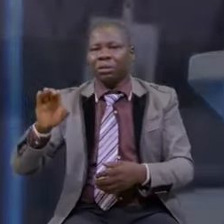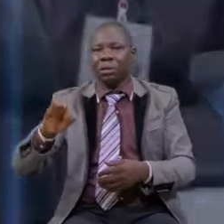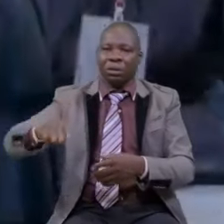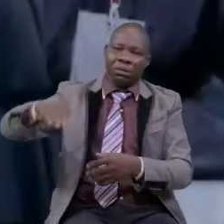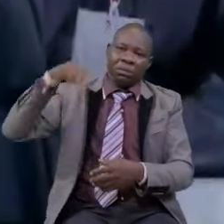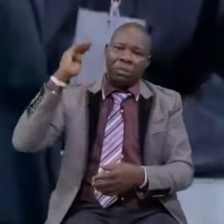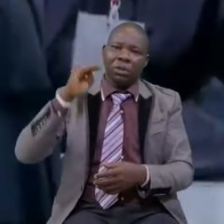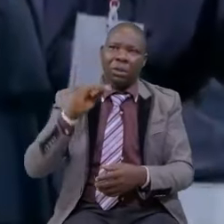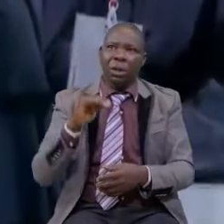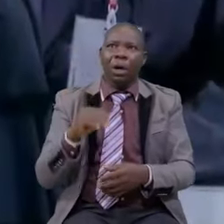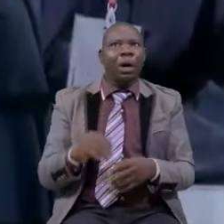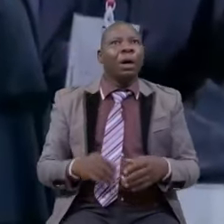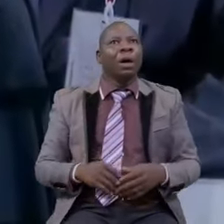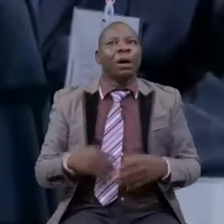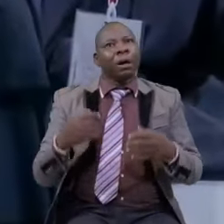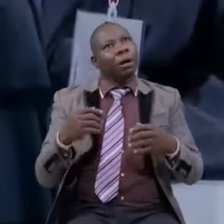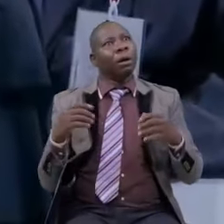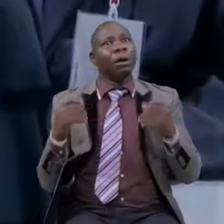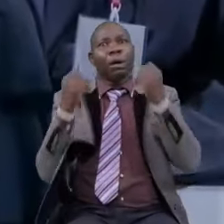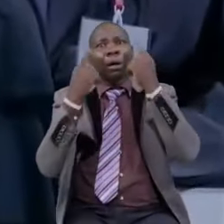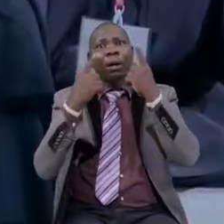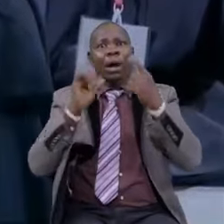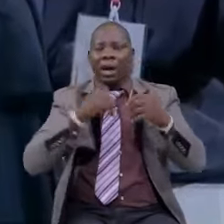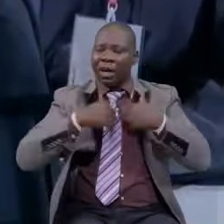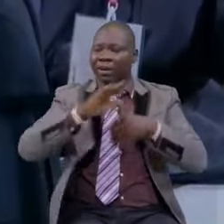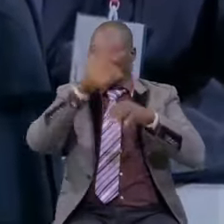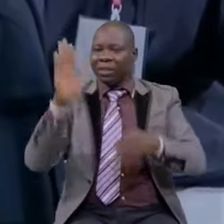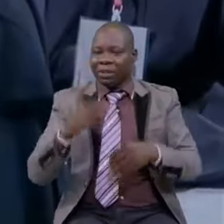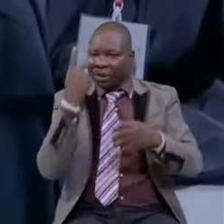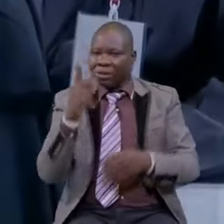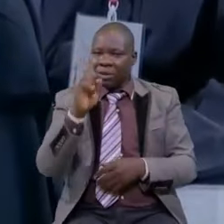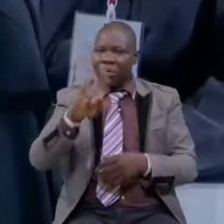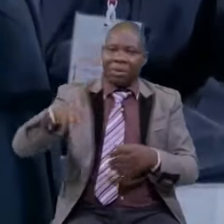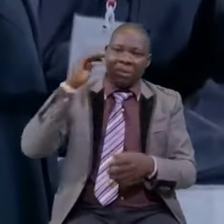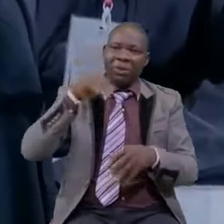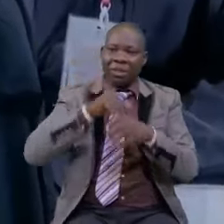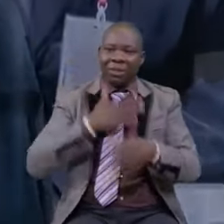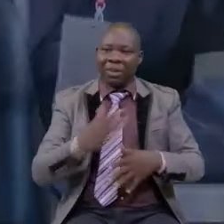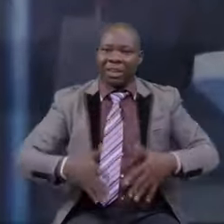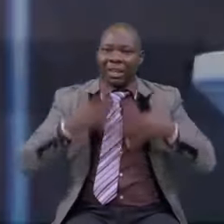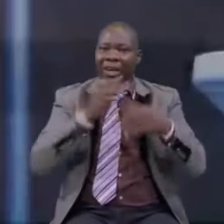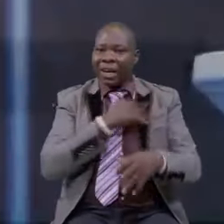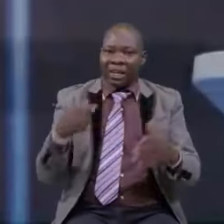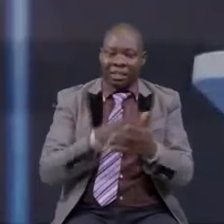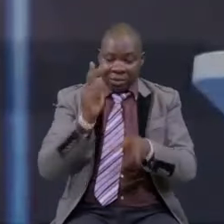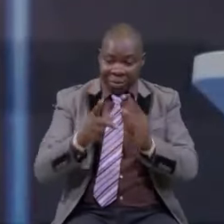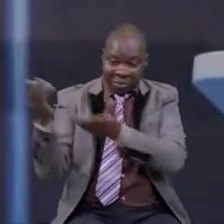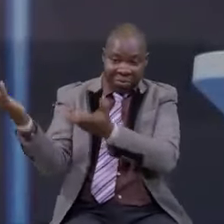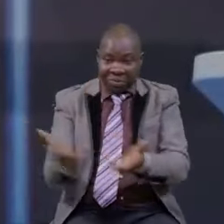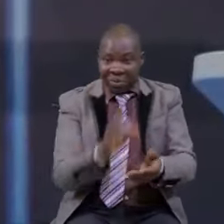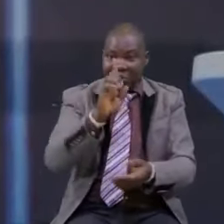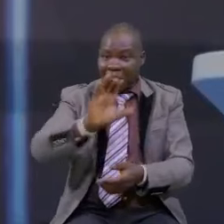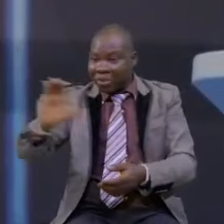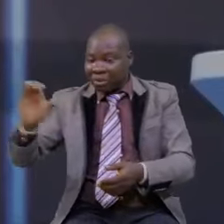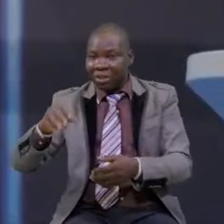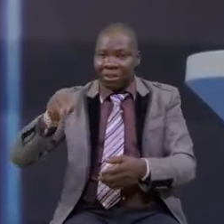Huh. I've never seen 1 million in my life. And these people, they bring 100 million. And what's the purpose